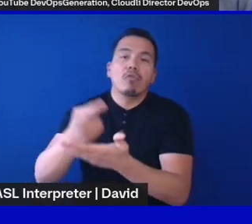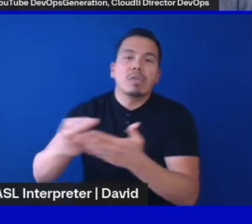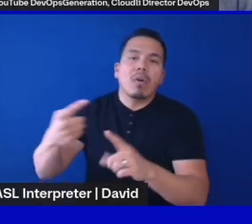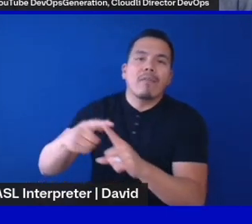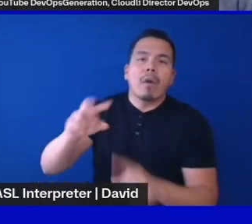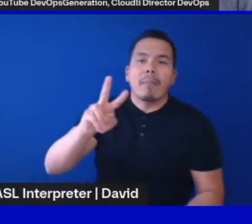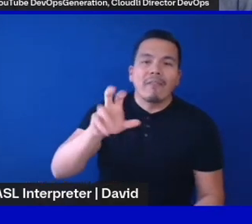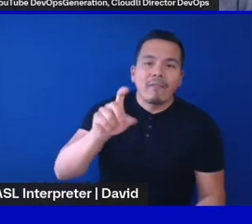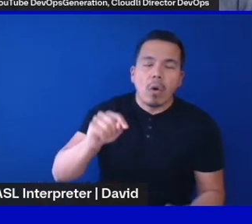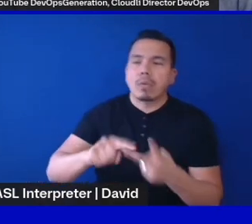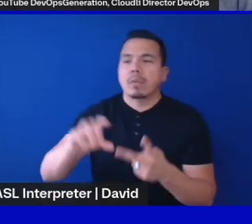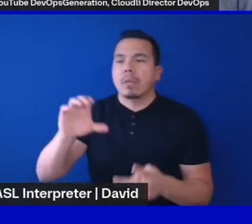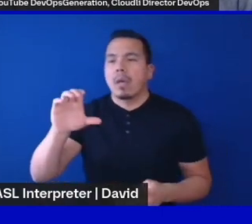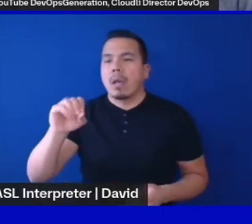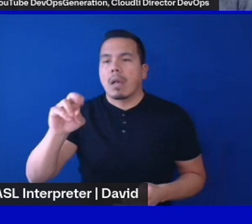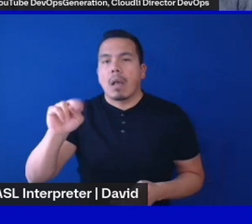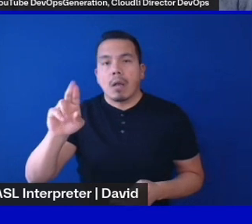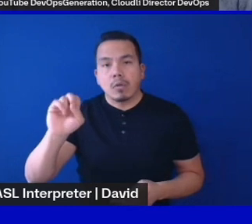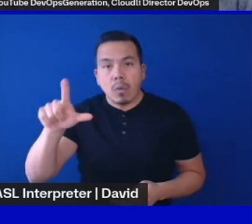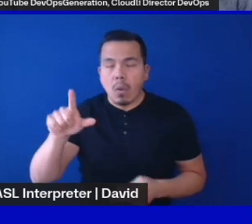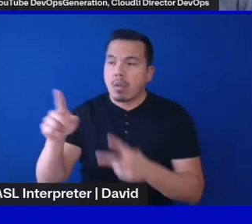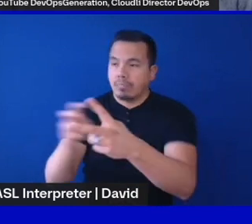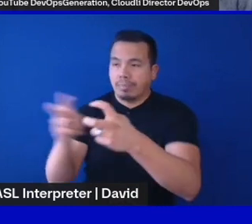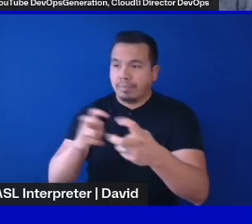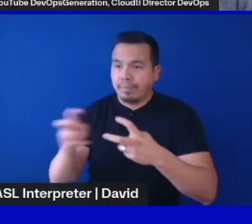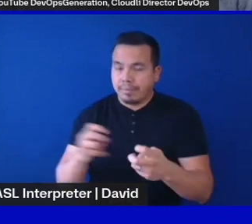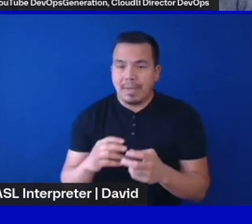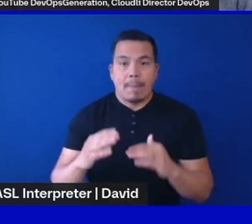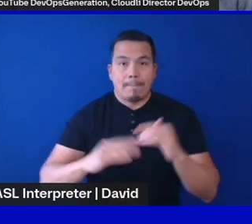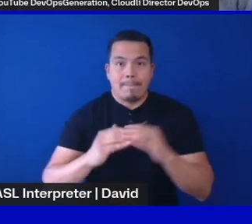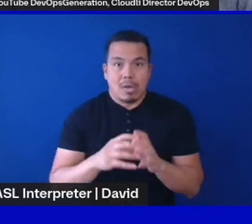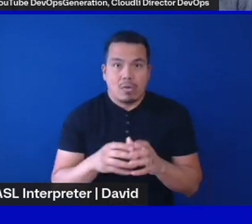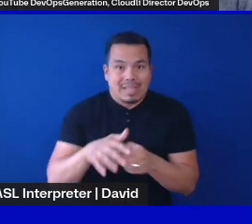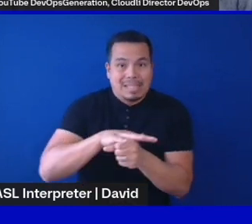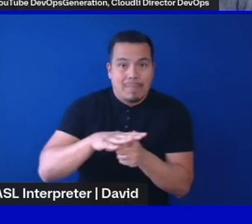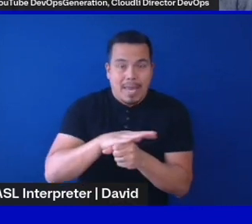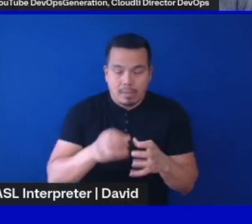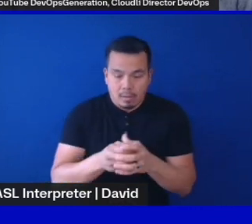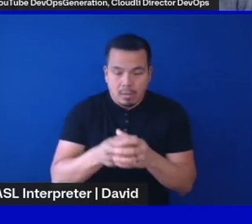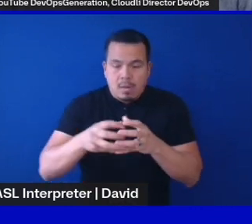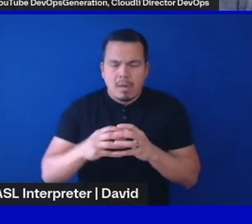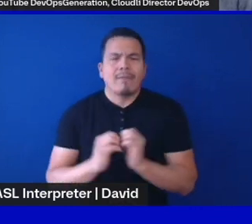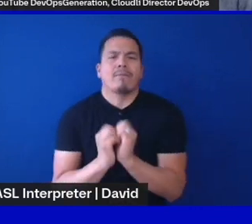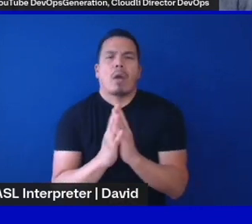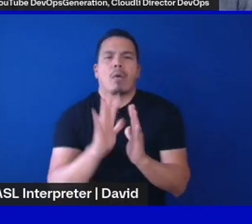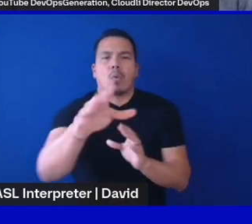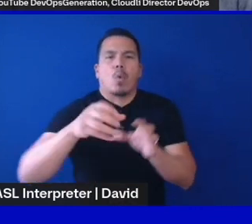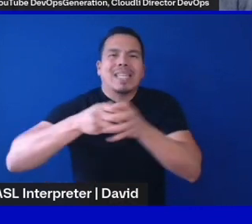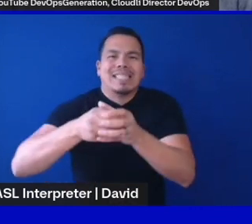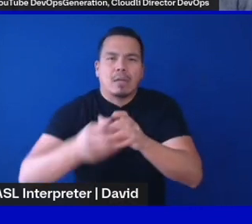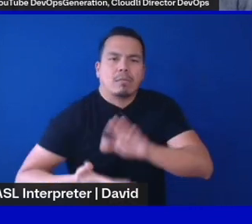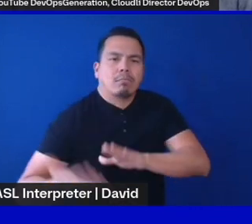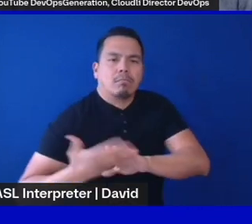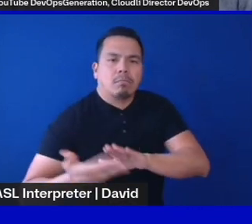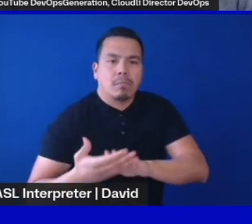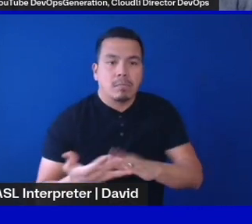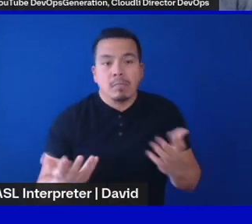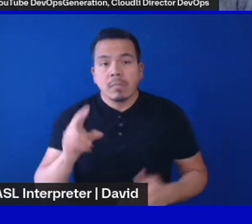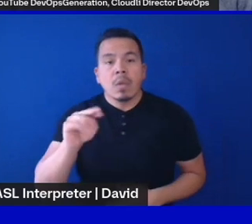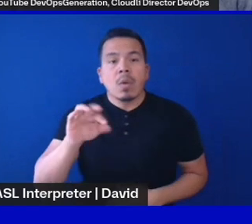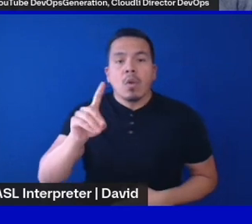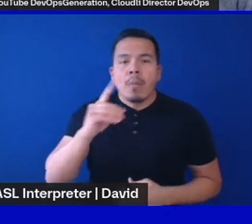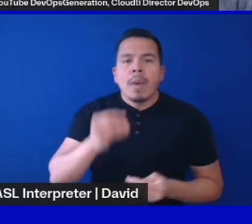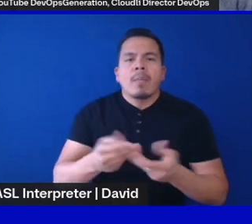Consul as needed, and it'll build up that space and fire up your containers. And of course, Nomad provides easy tools to increase the